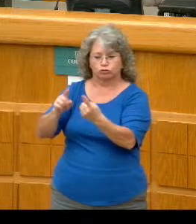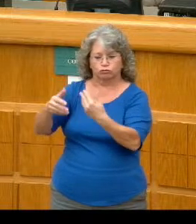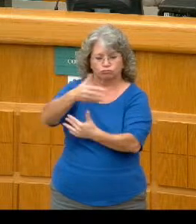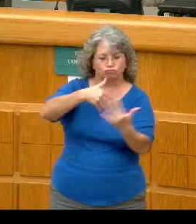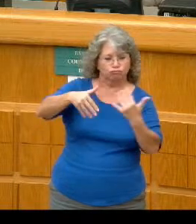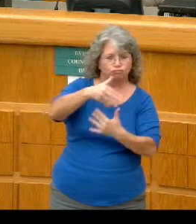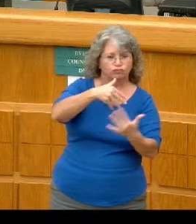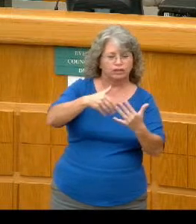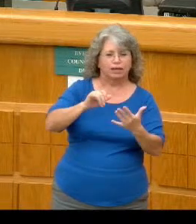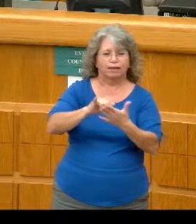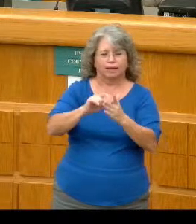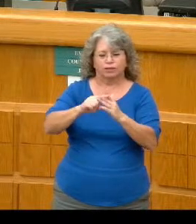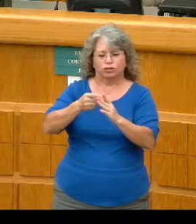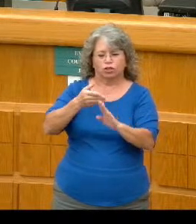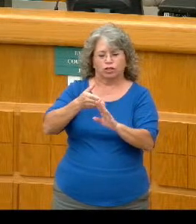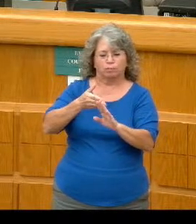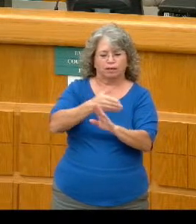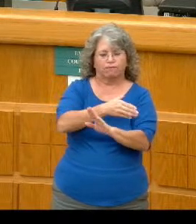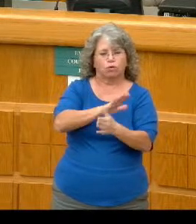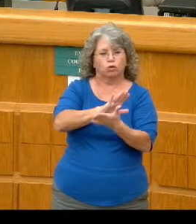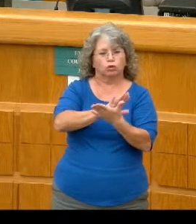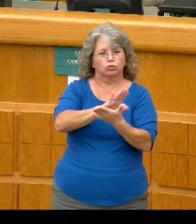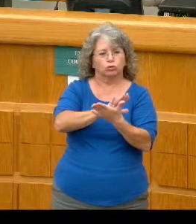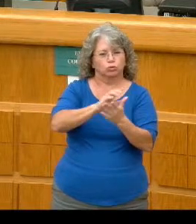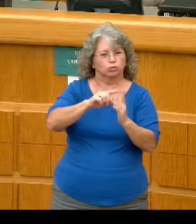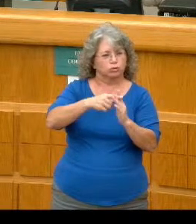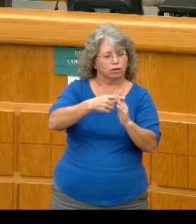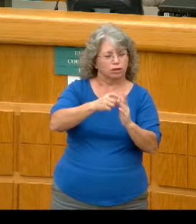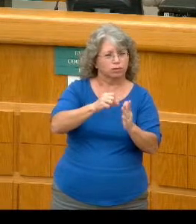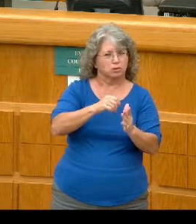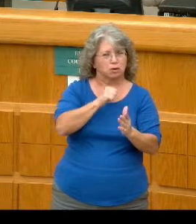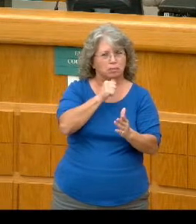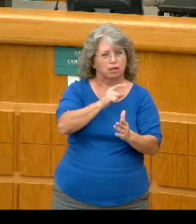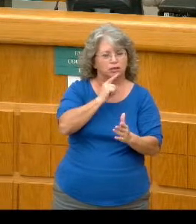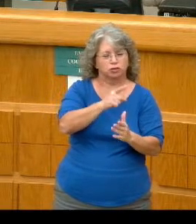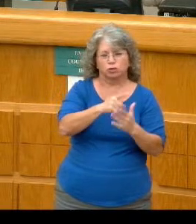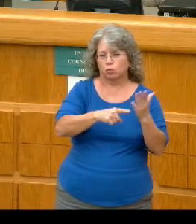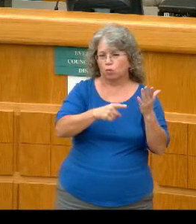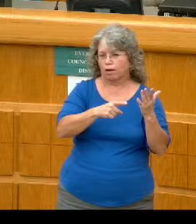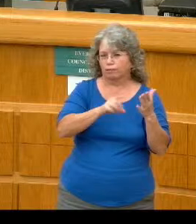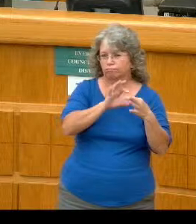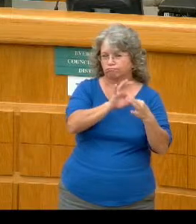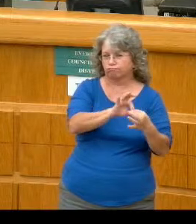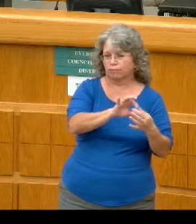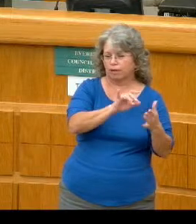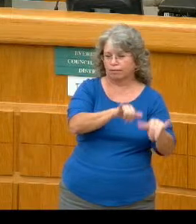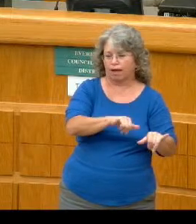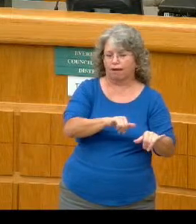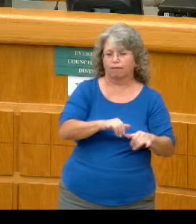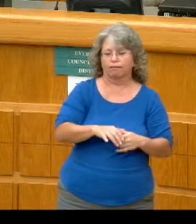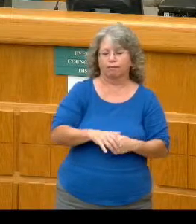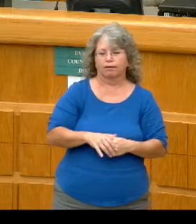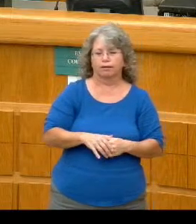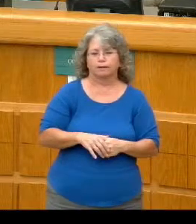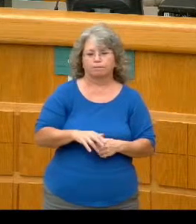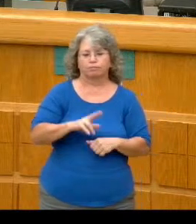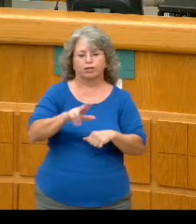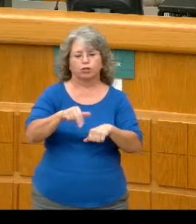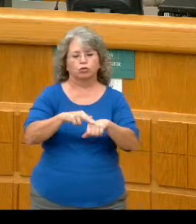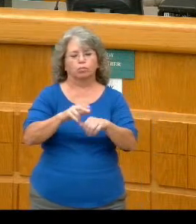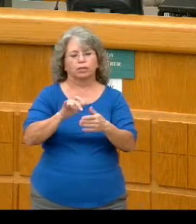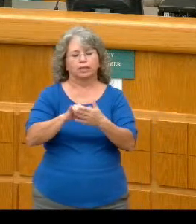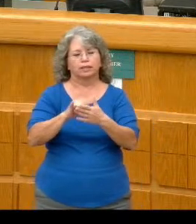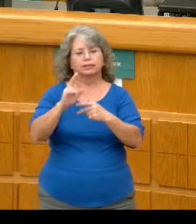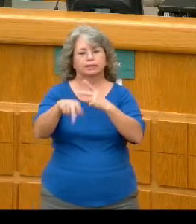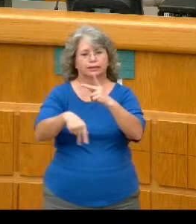also. And it even starts before remote schooling, so I'm not sure what else maybe contributed to that, but it doesn't seem to be